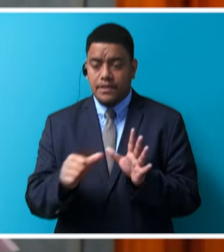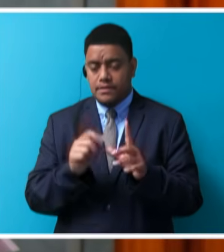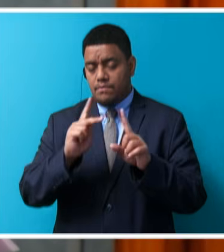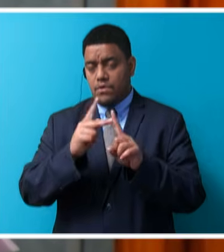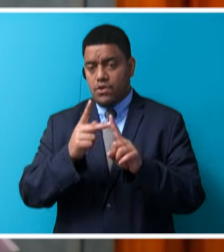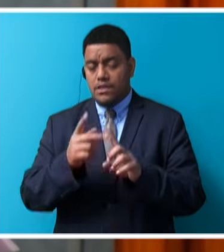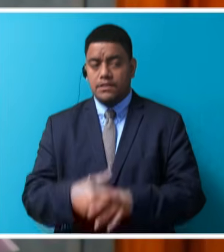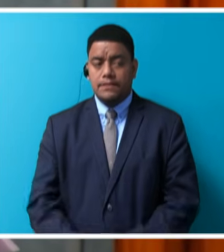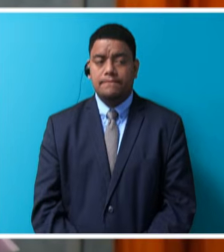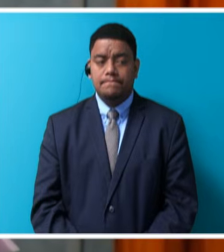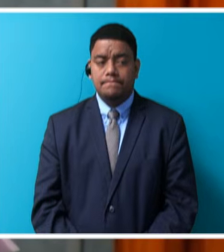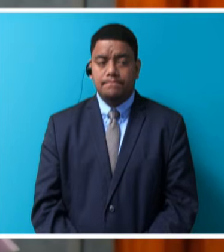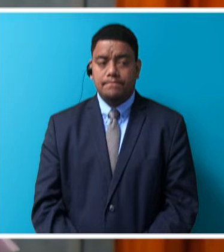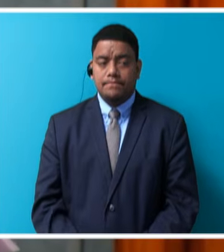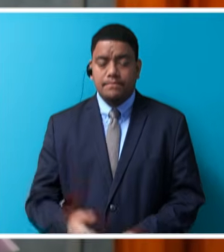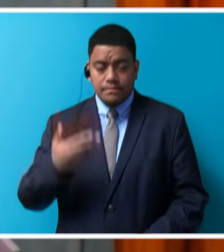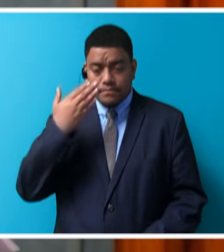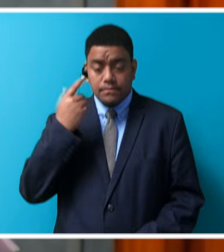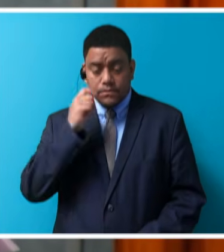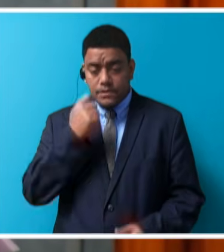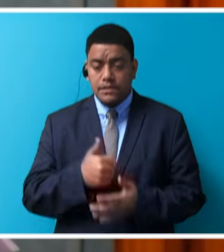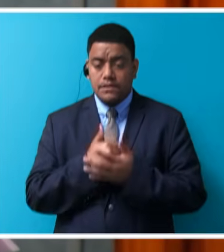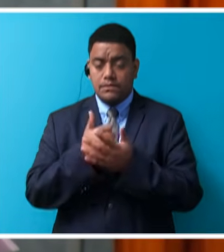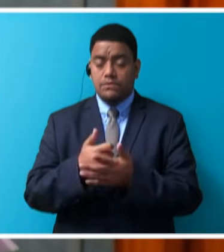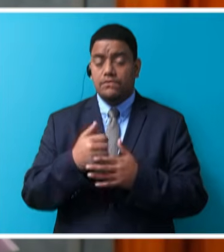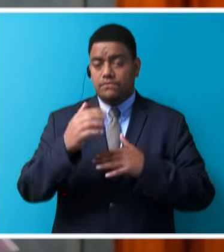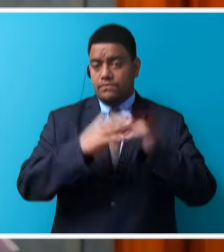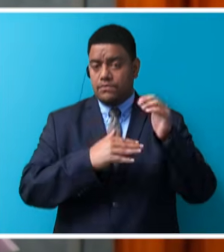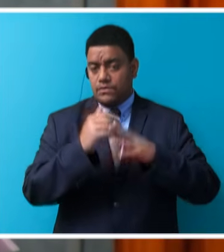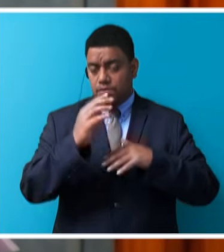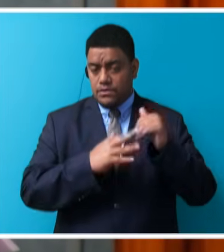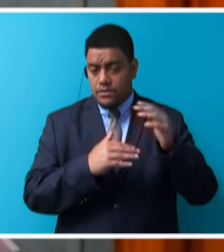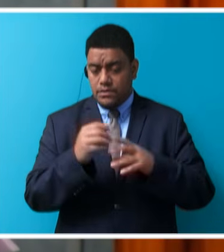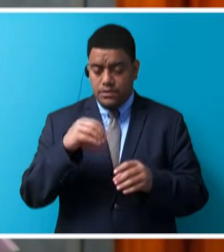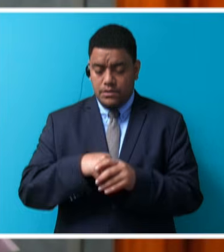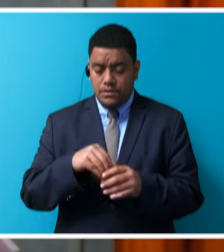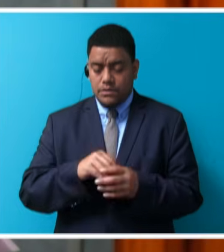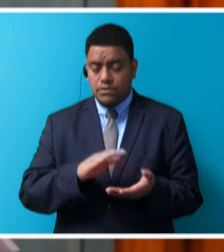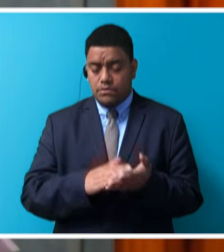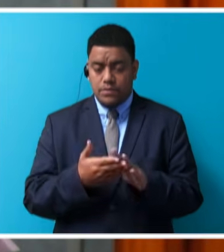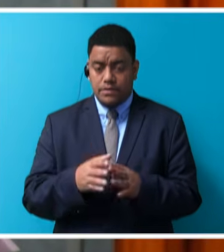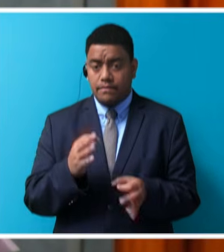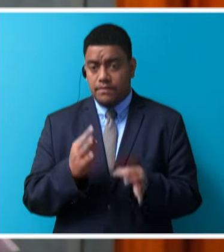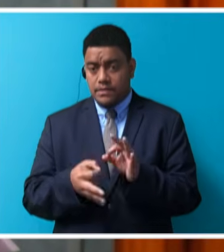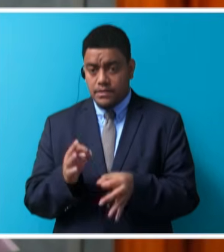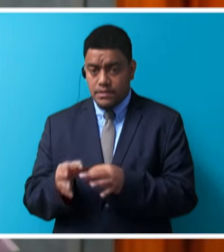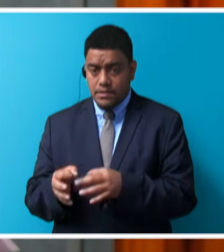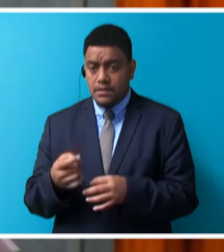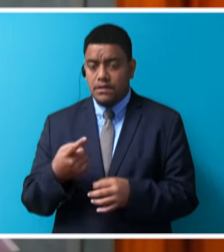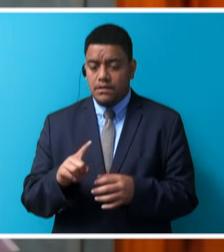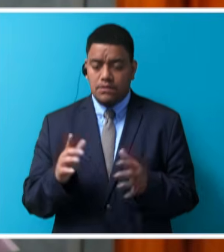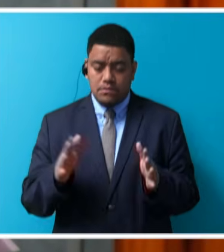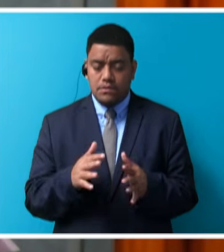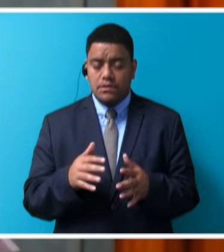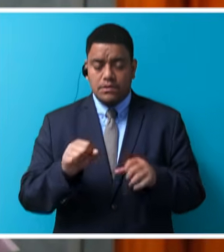priorities. Funding will support practical infrastructure, including community facilities, small water